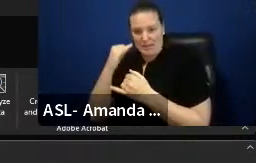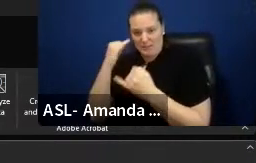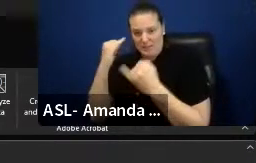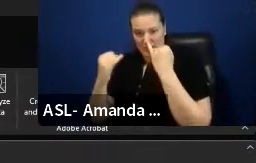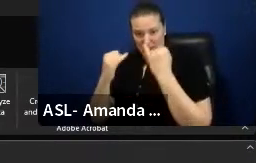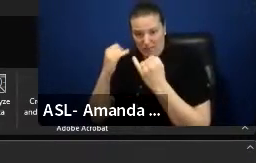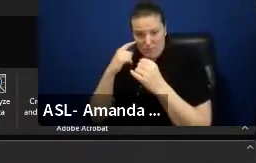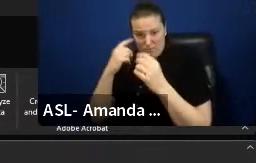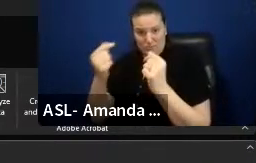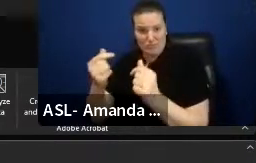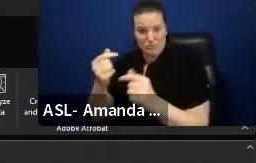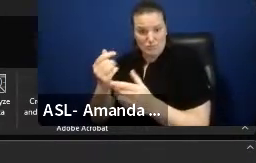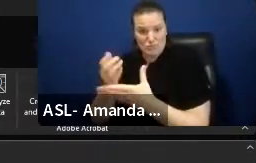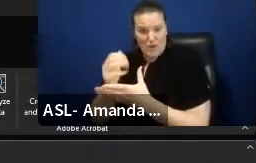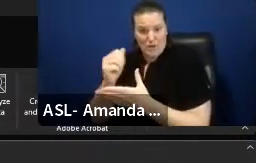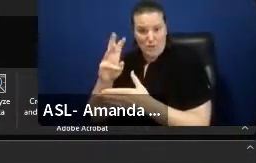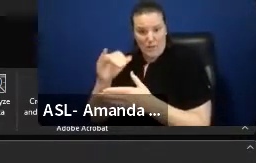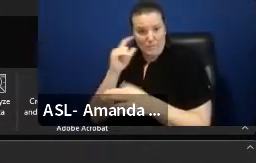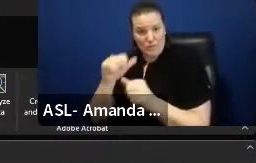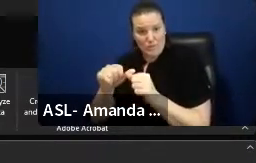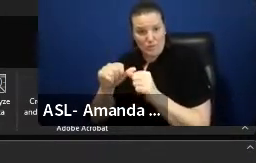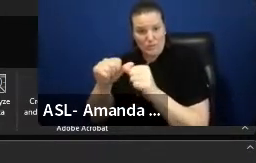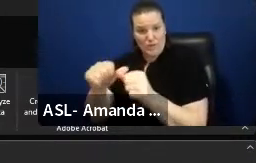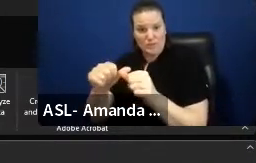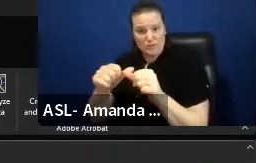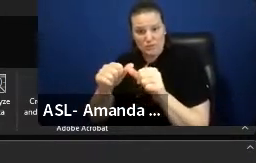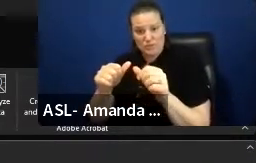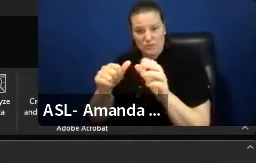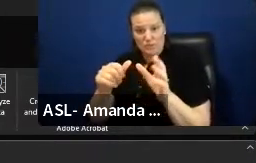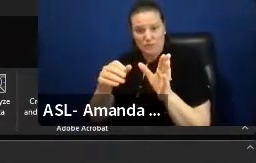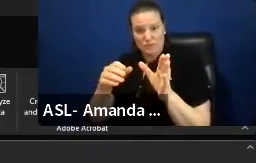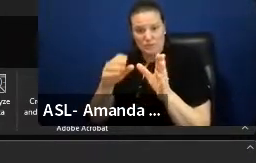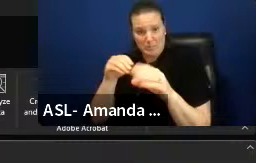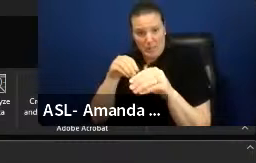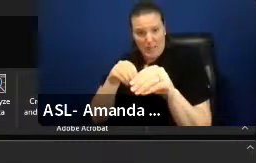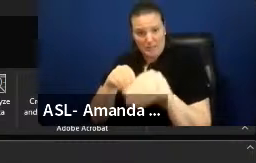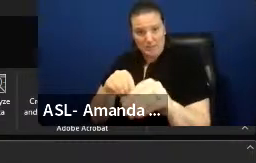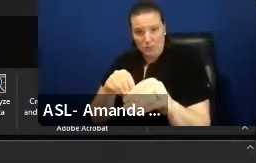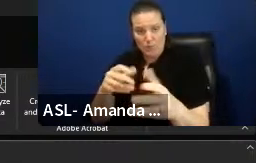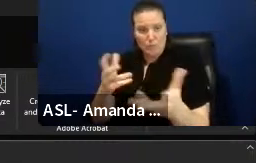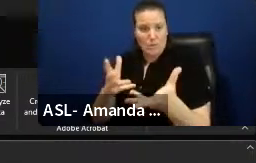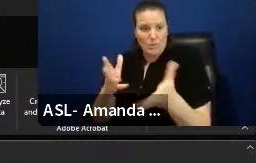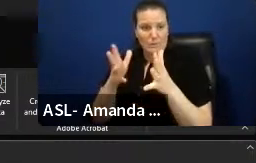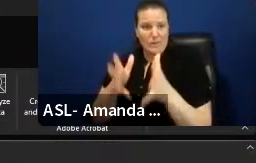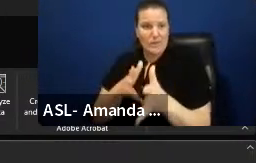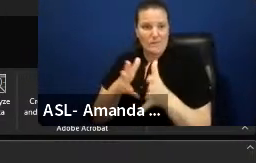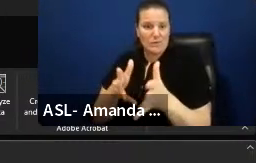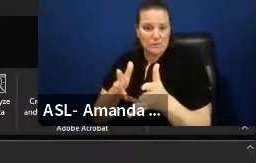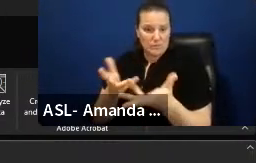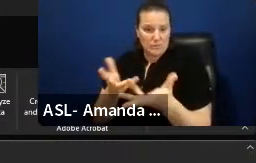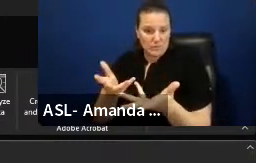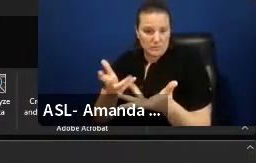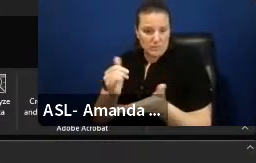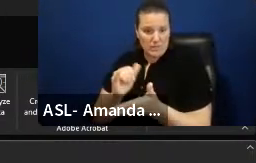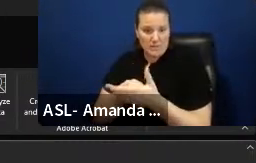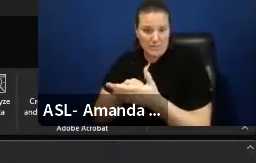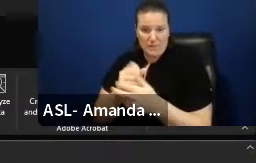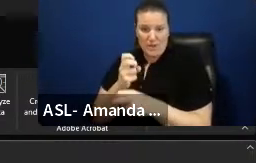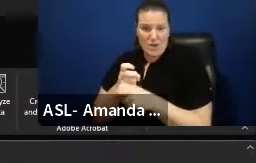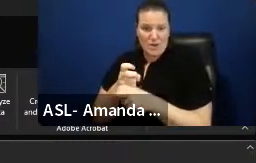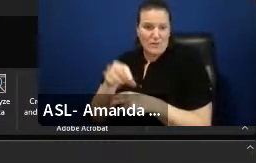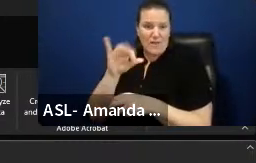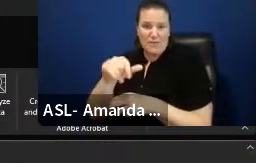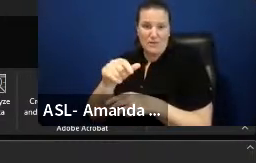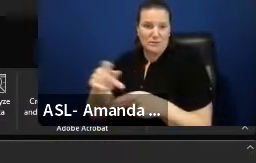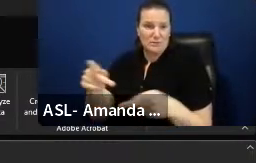for durational planting, right? Like what's actually gonna be left over, it's gonna be hard, and it may be hard to find those places, but